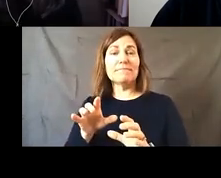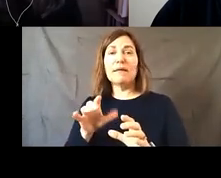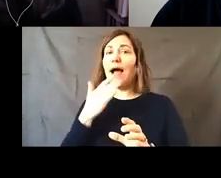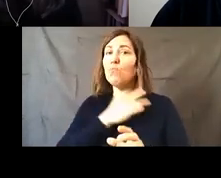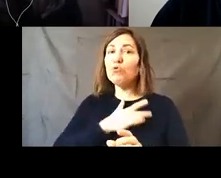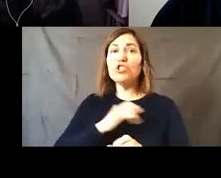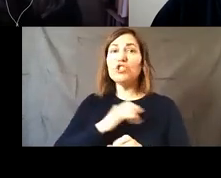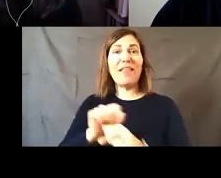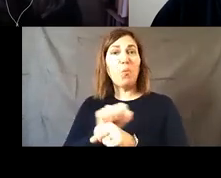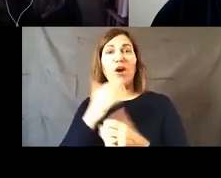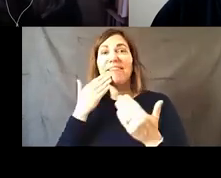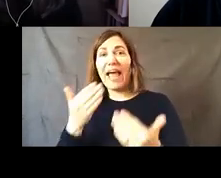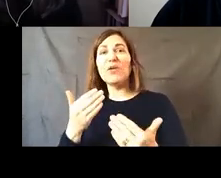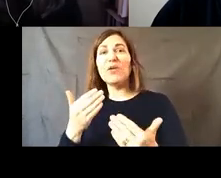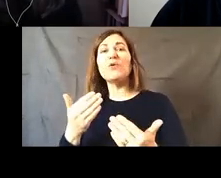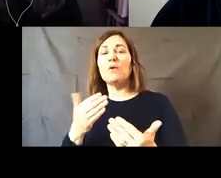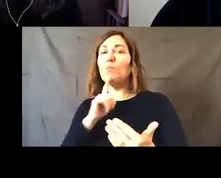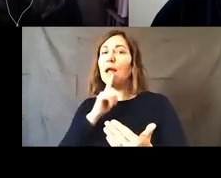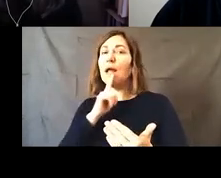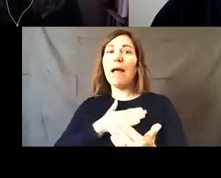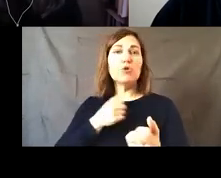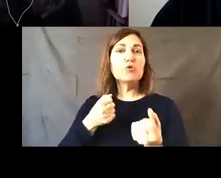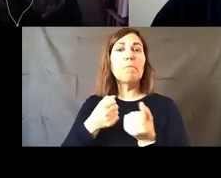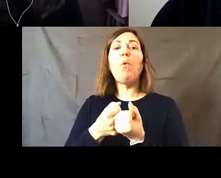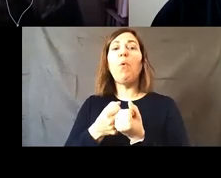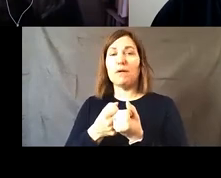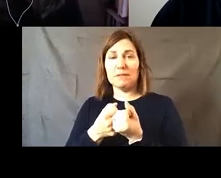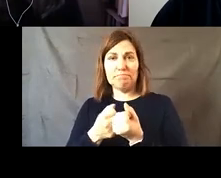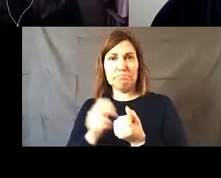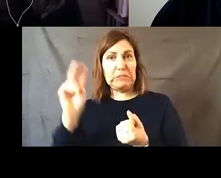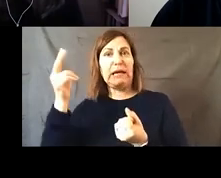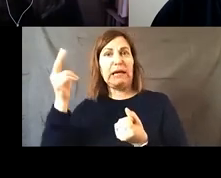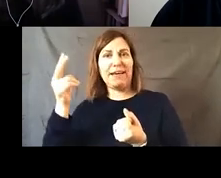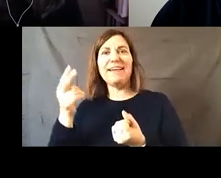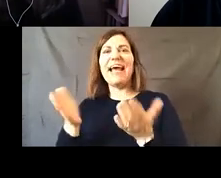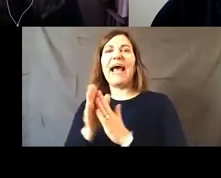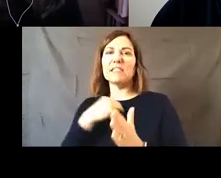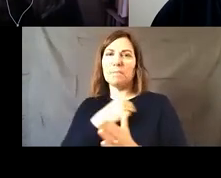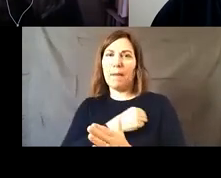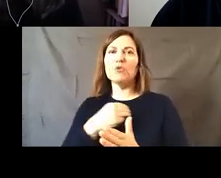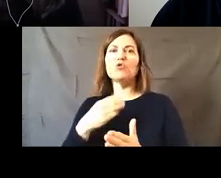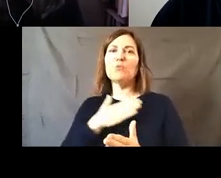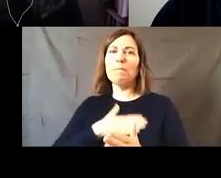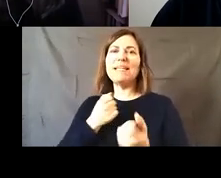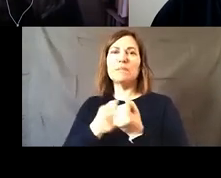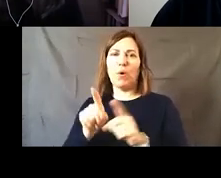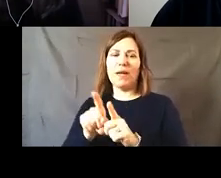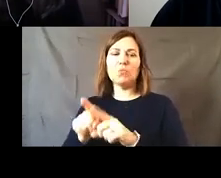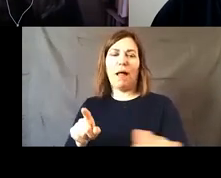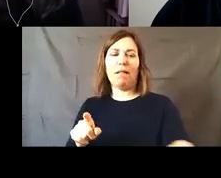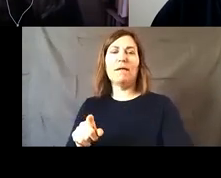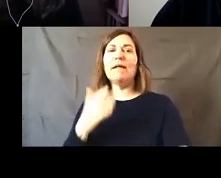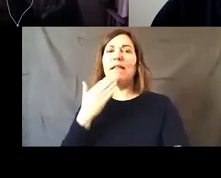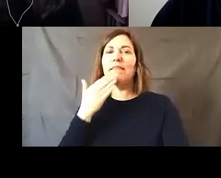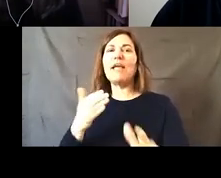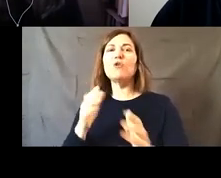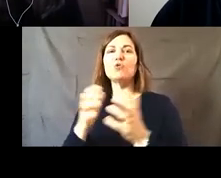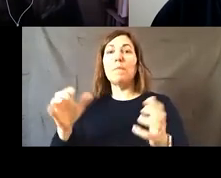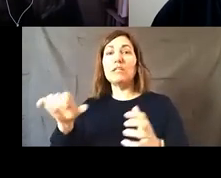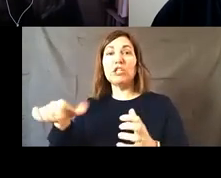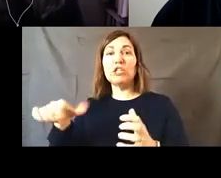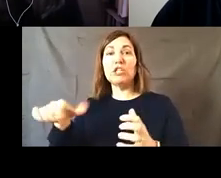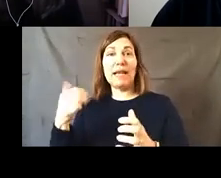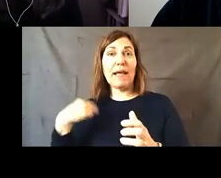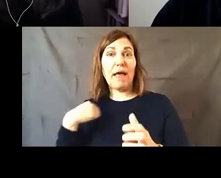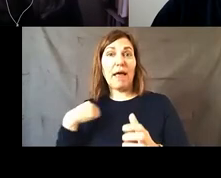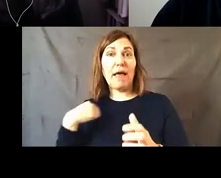on my second and ask members if you would please support as well. Thank you. Thank you very much. Any other members? Seeing no other